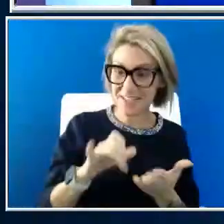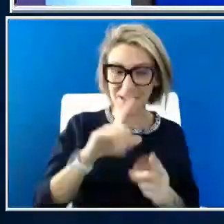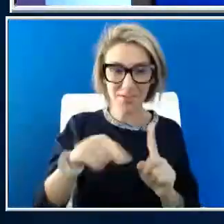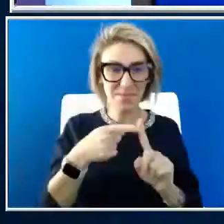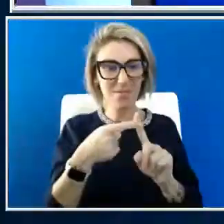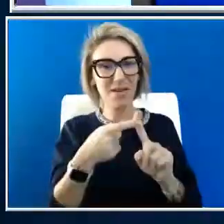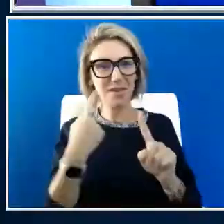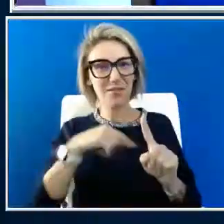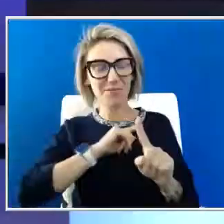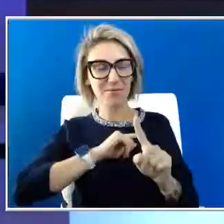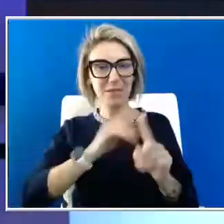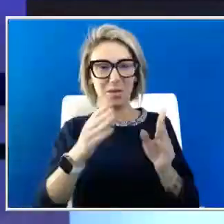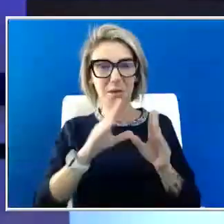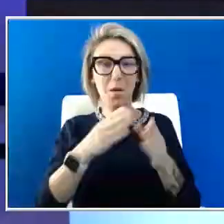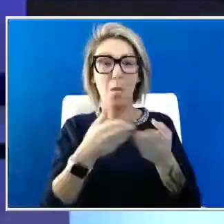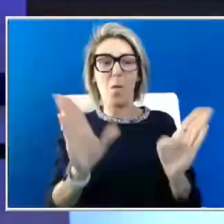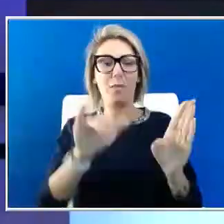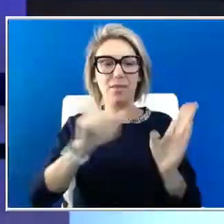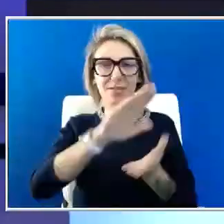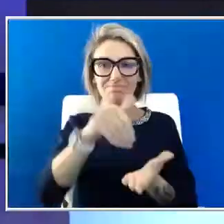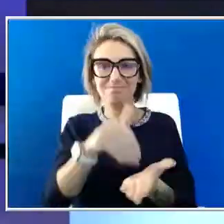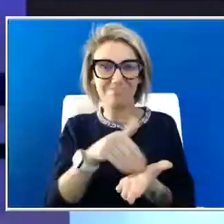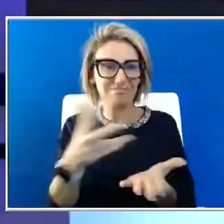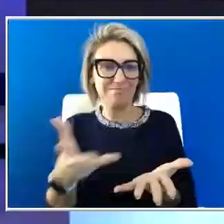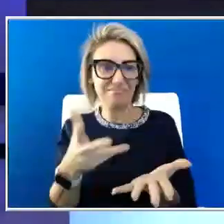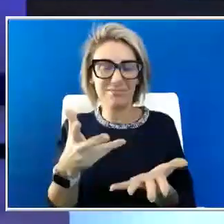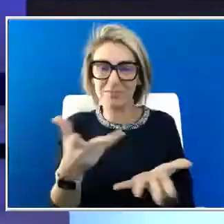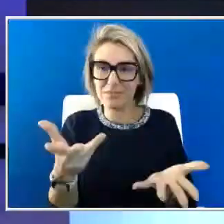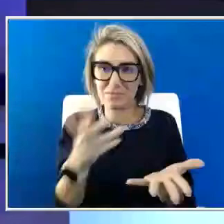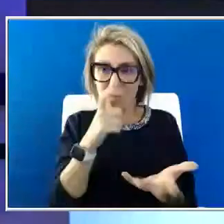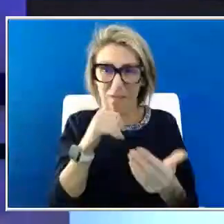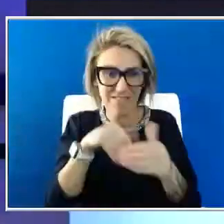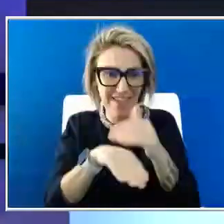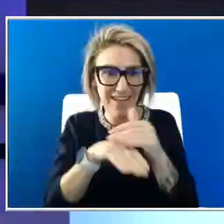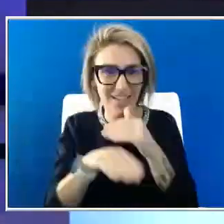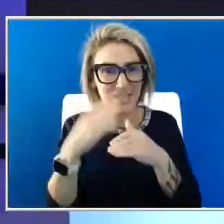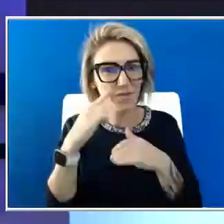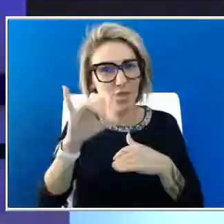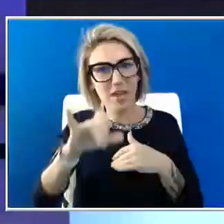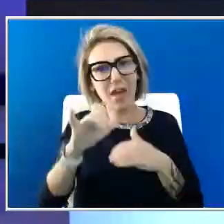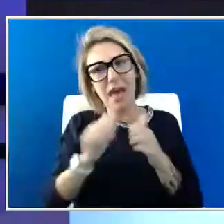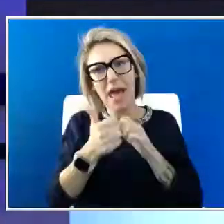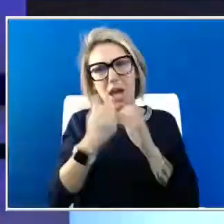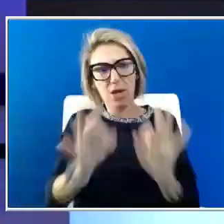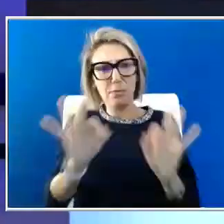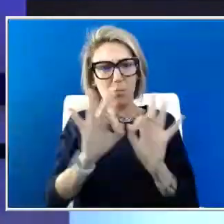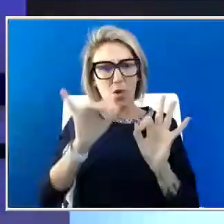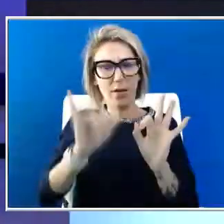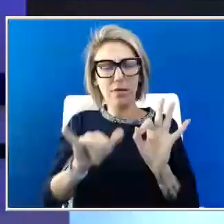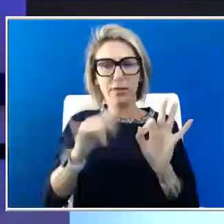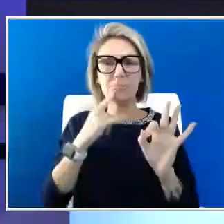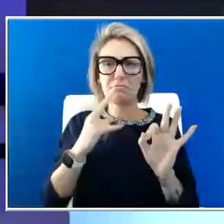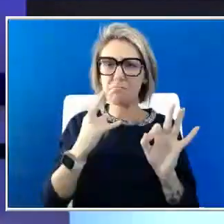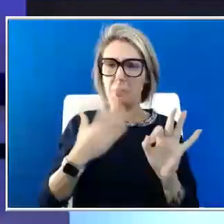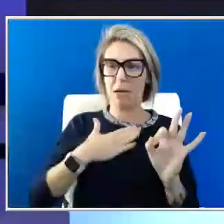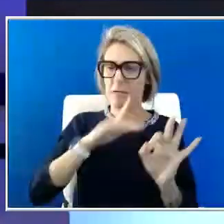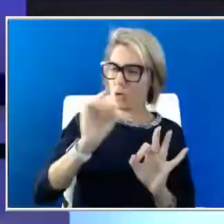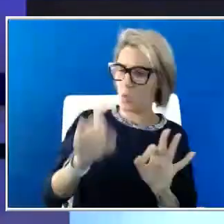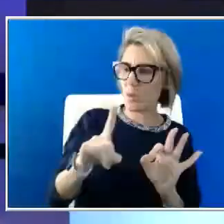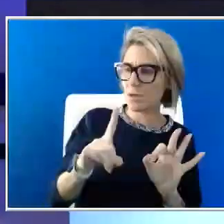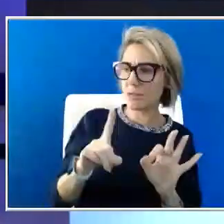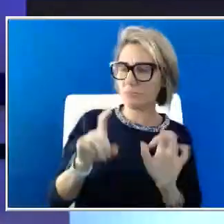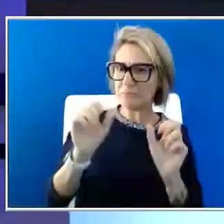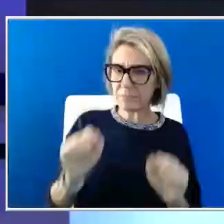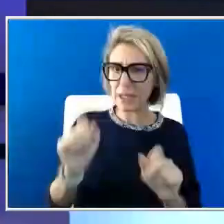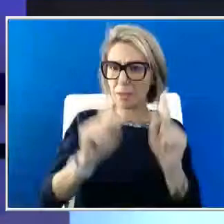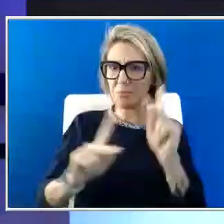this center, that people in this area simply don't have the access to it. How important is it? Because my question was, can people who need this treatment